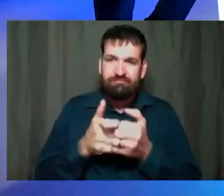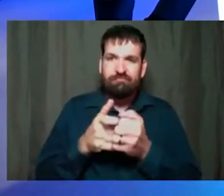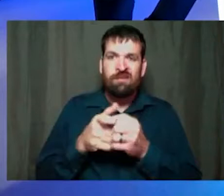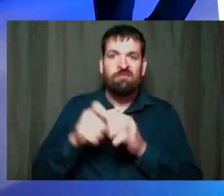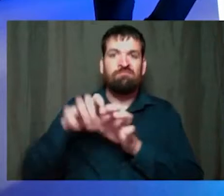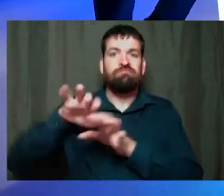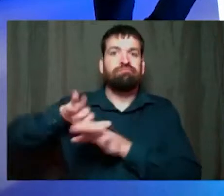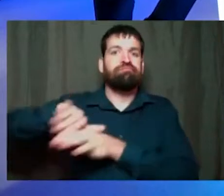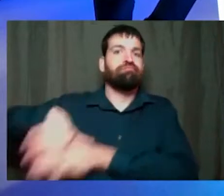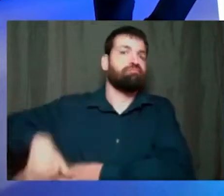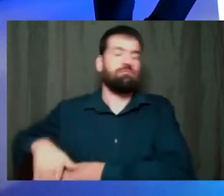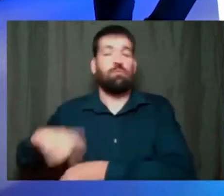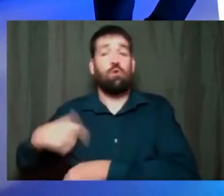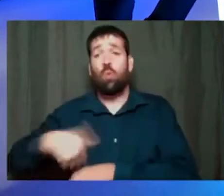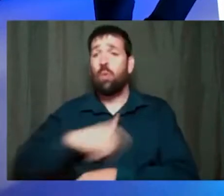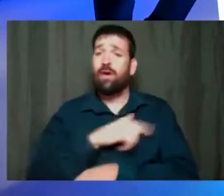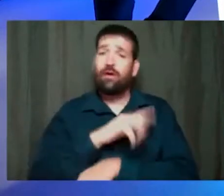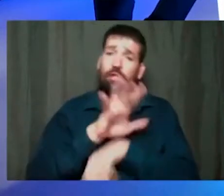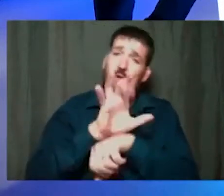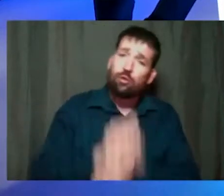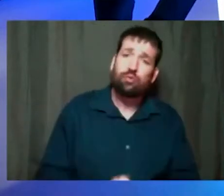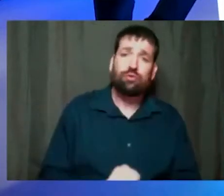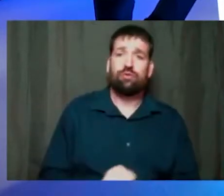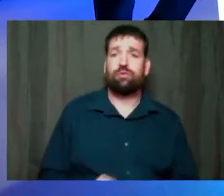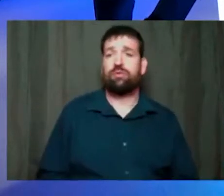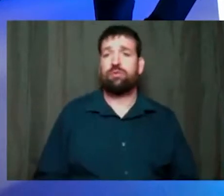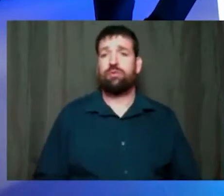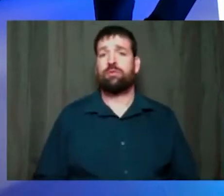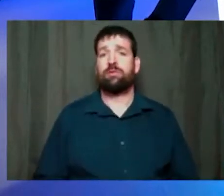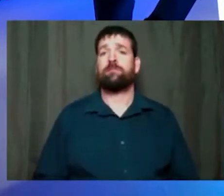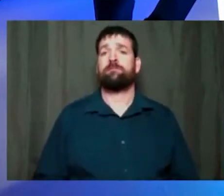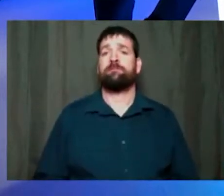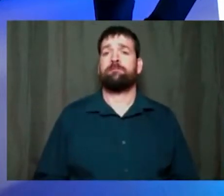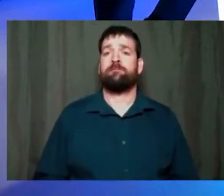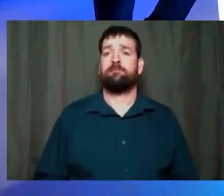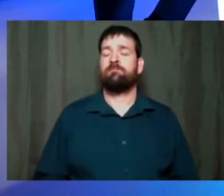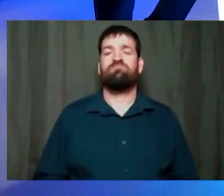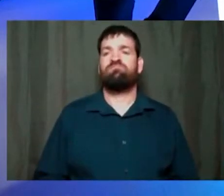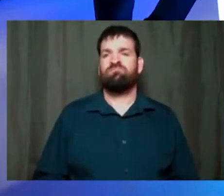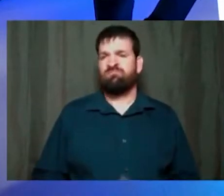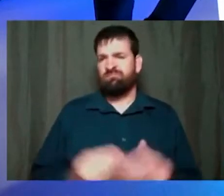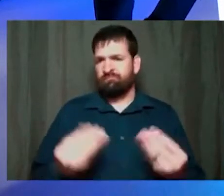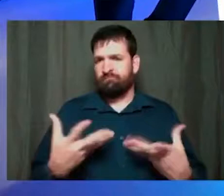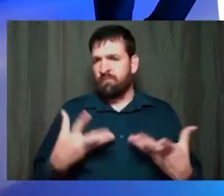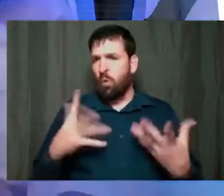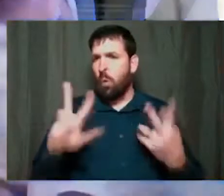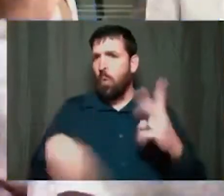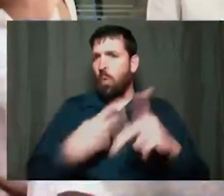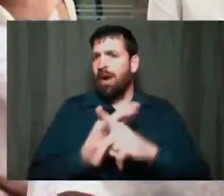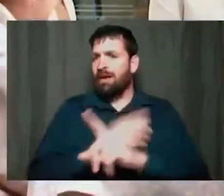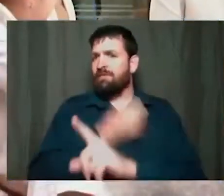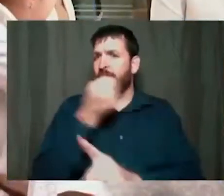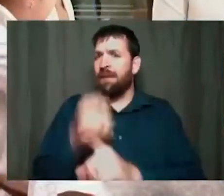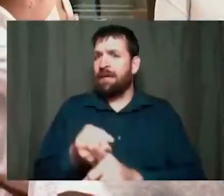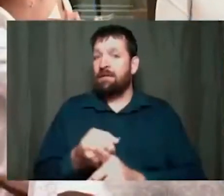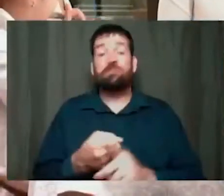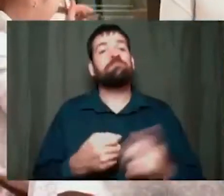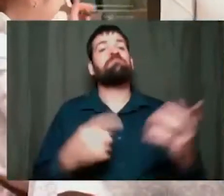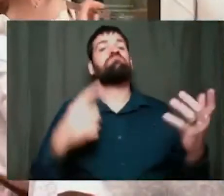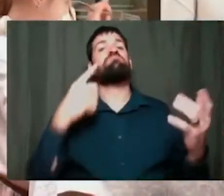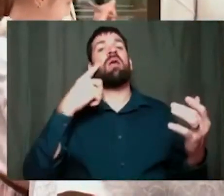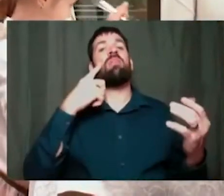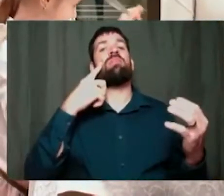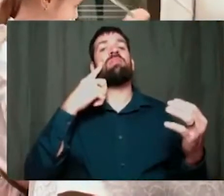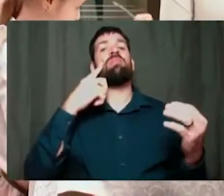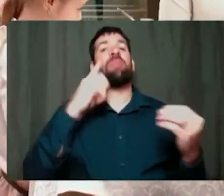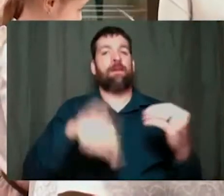it. Yeah. So just tell us what kind of impact that could have on somebody. Well, if you think about it, back in the day,